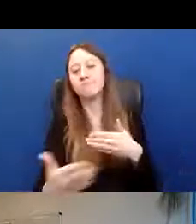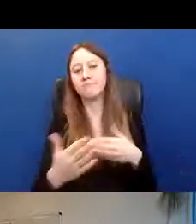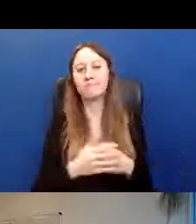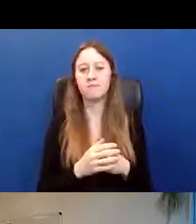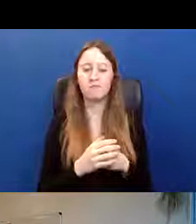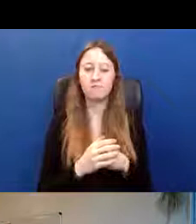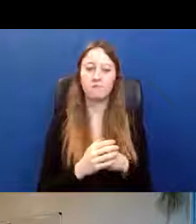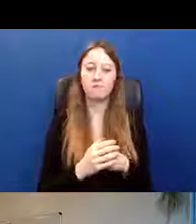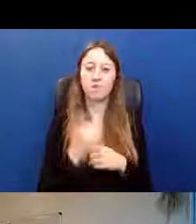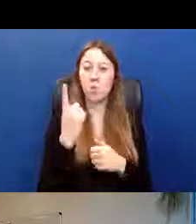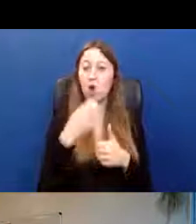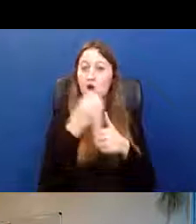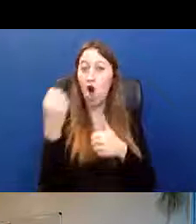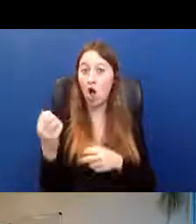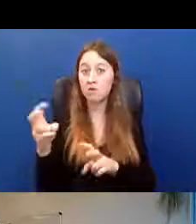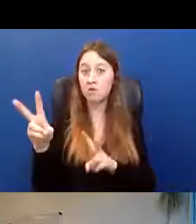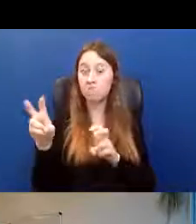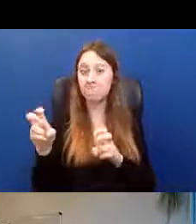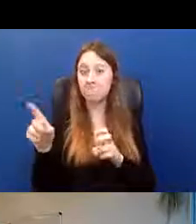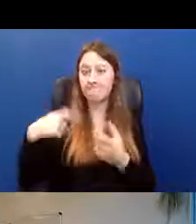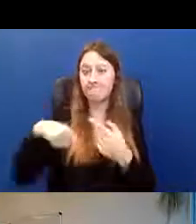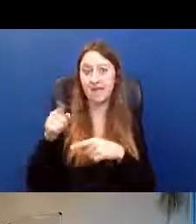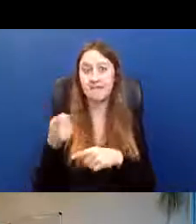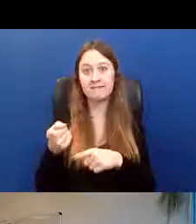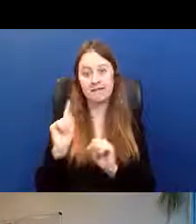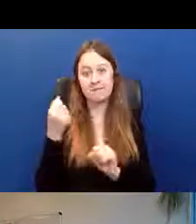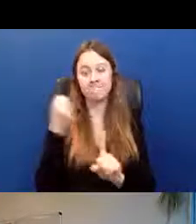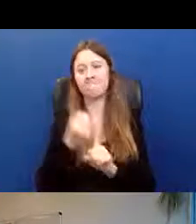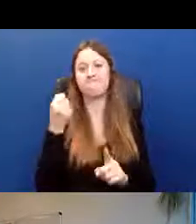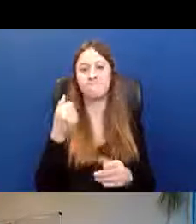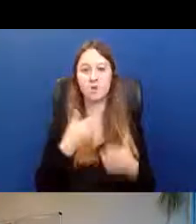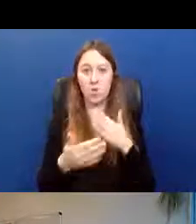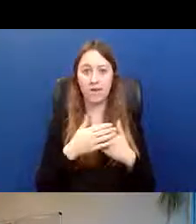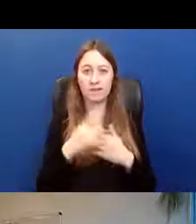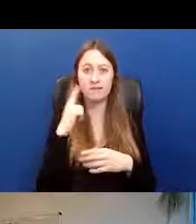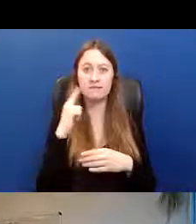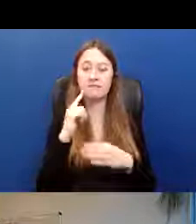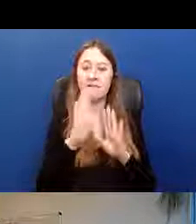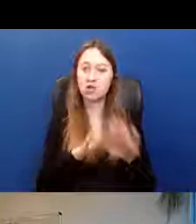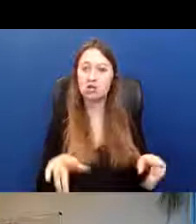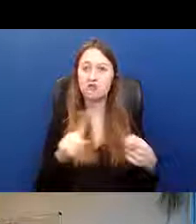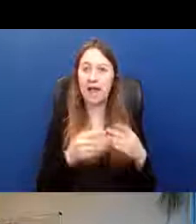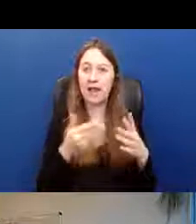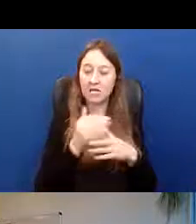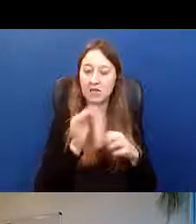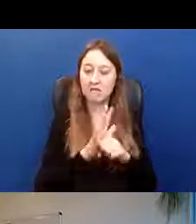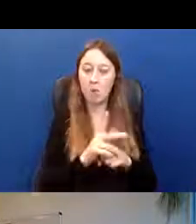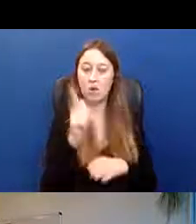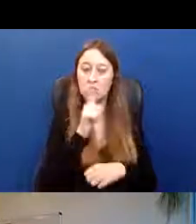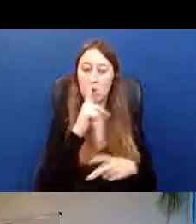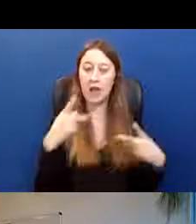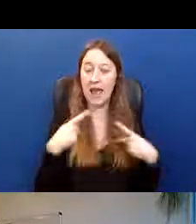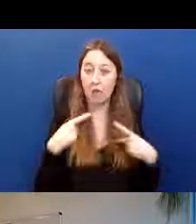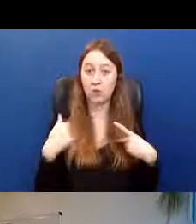The other areas that this has impacted on particularly is deaf children's spoken language. And we know now that early use of